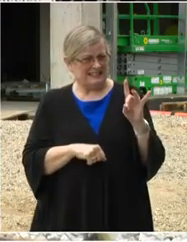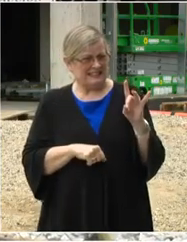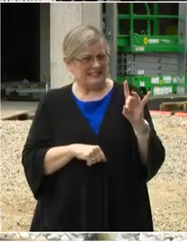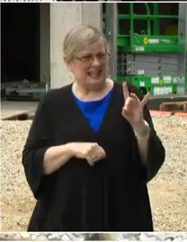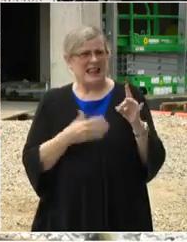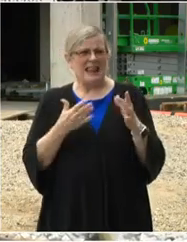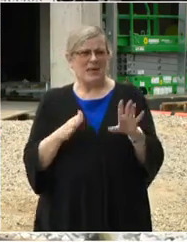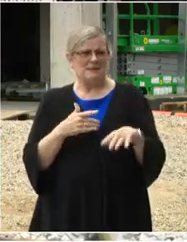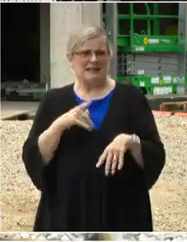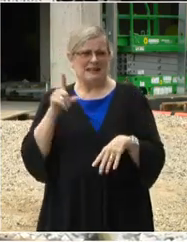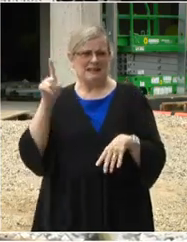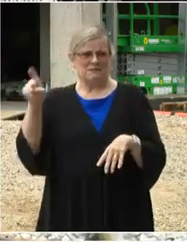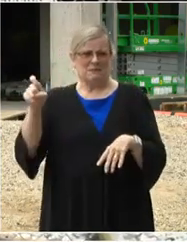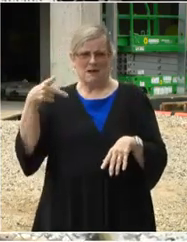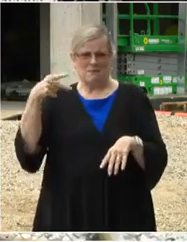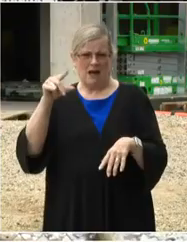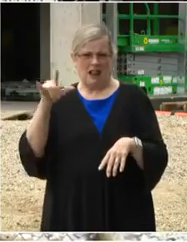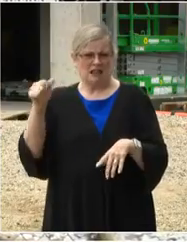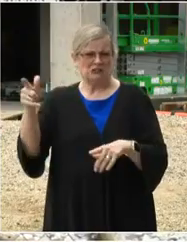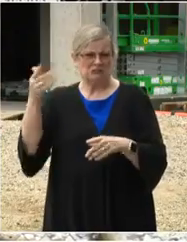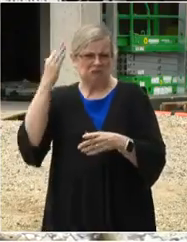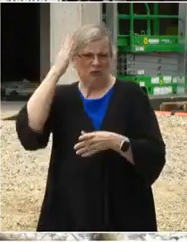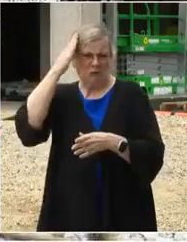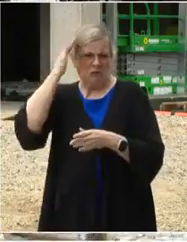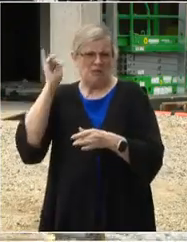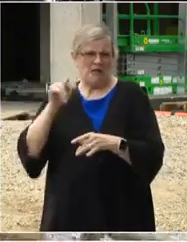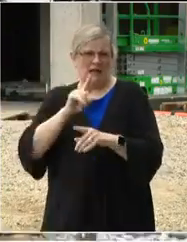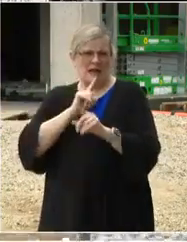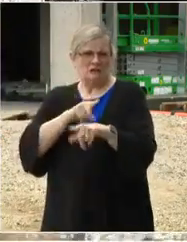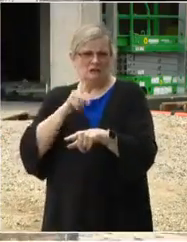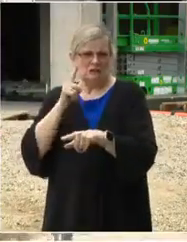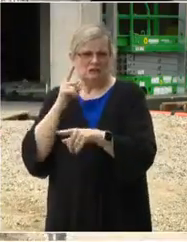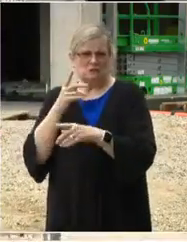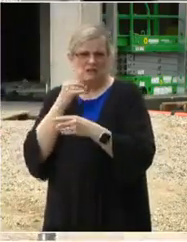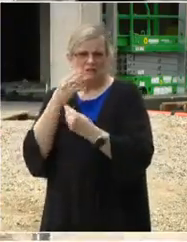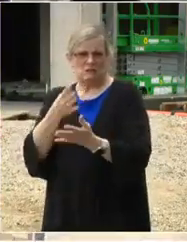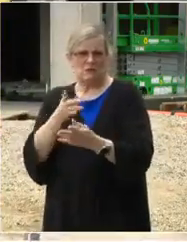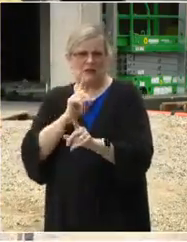will know in some detail what's in the pipeline.